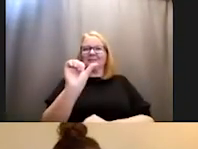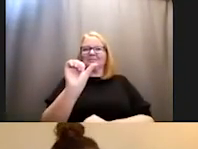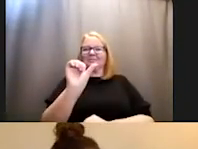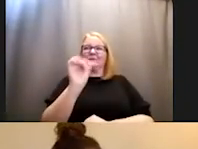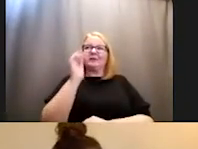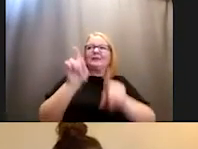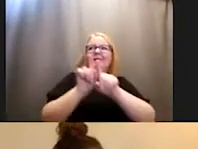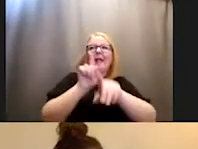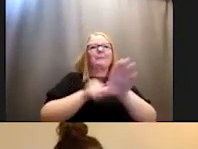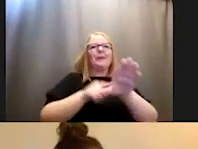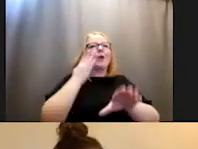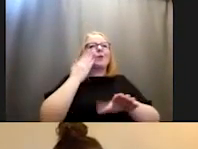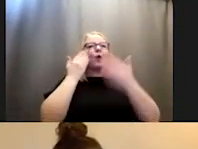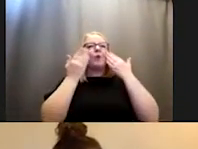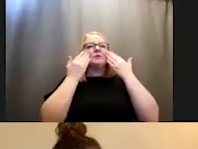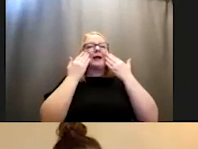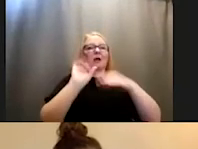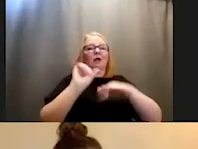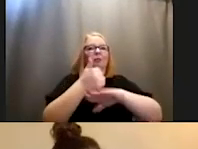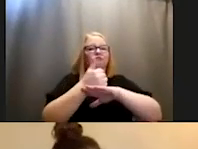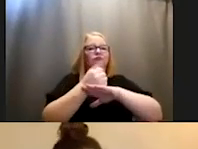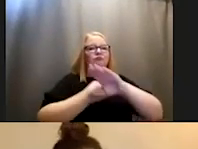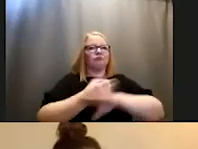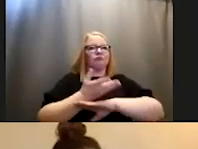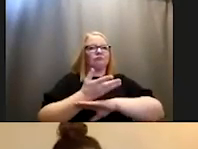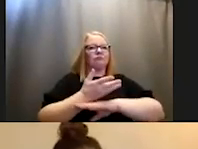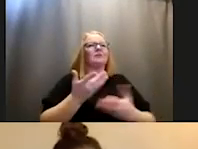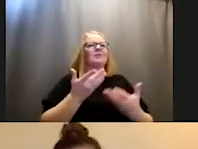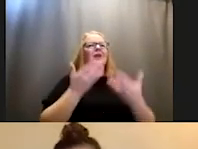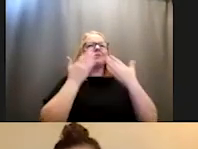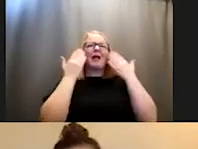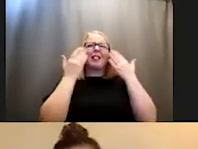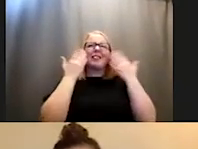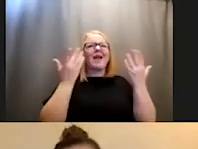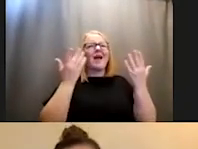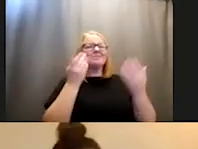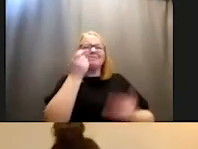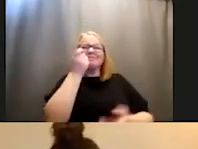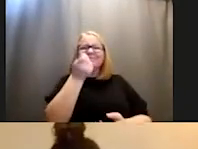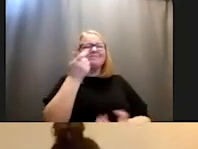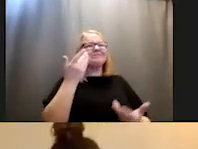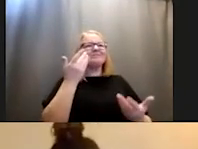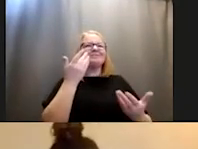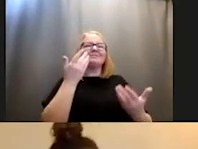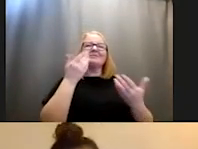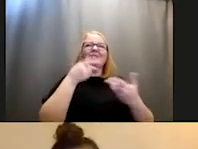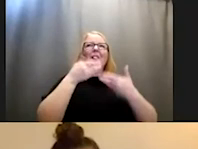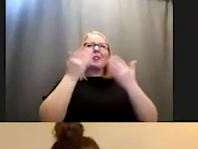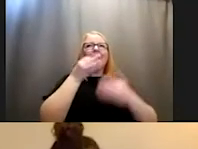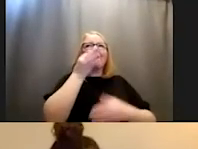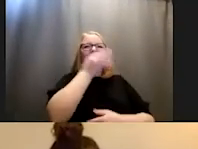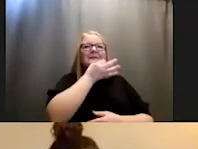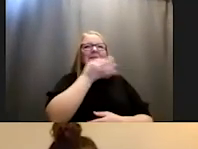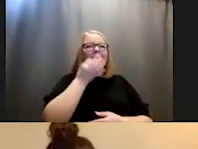launched. And it's very much about barely there, very natural looking foundation. Again, very pale lipstick with a